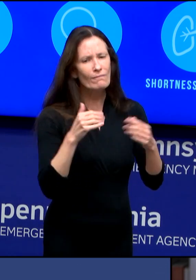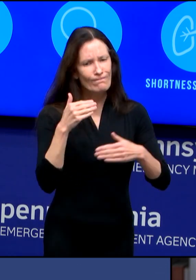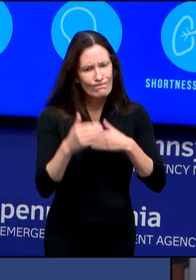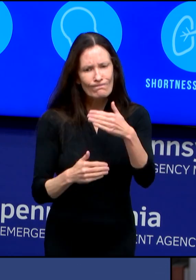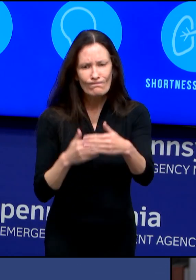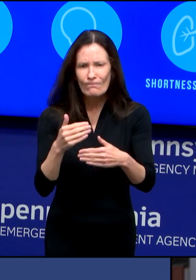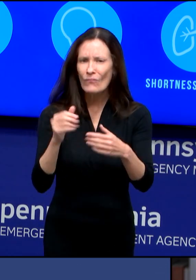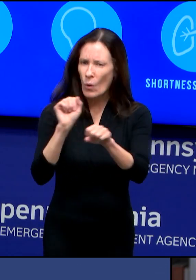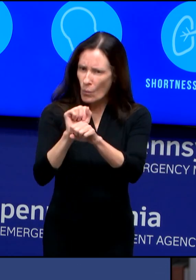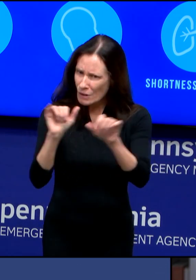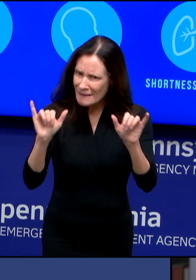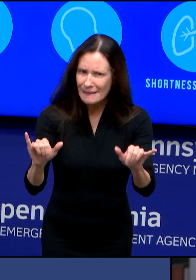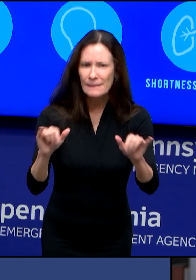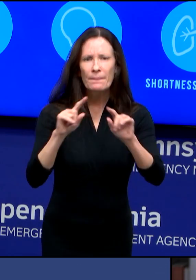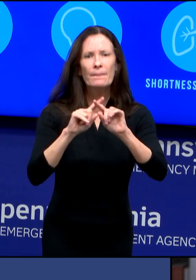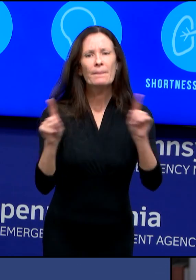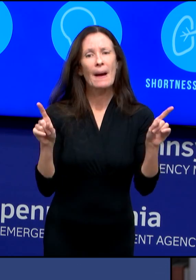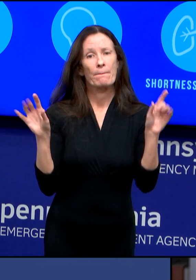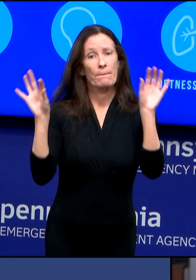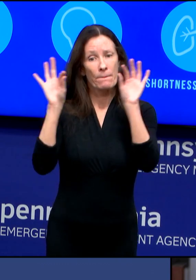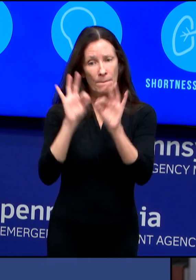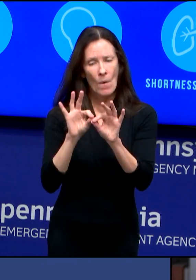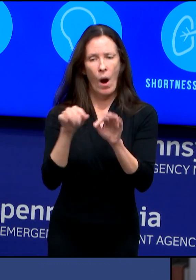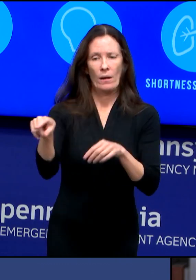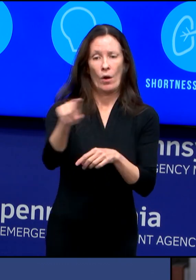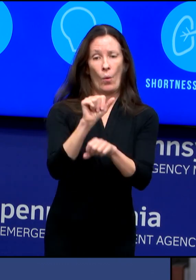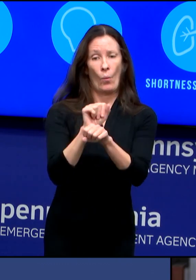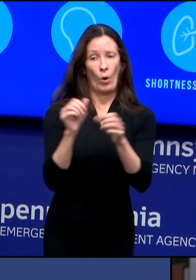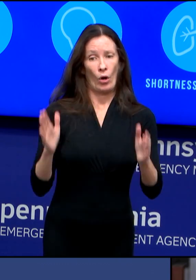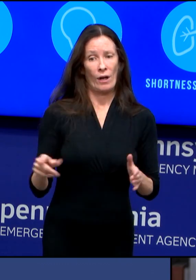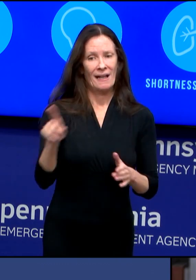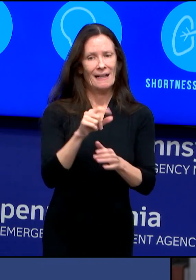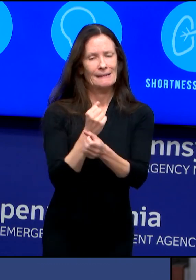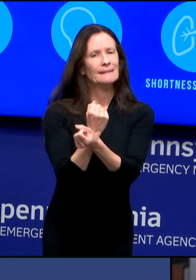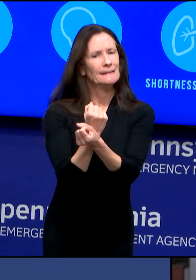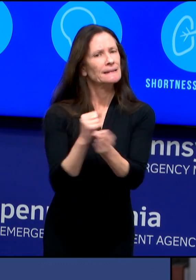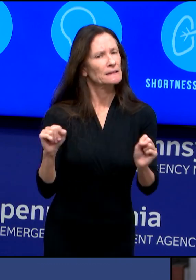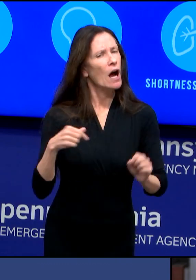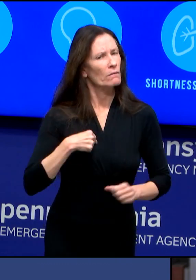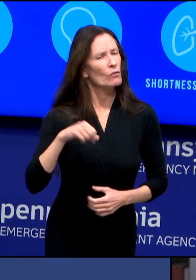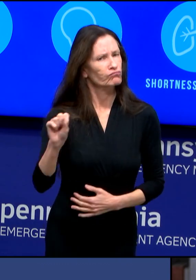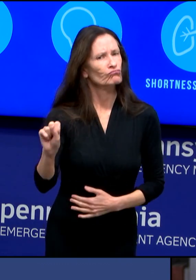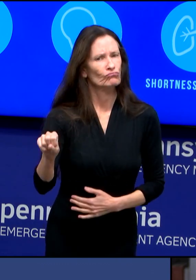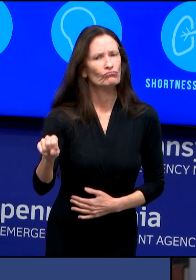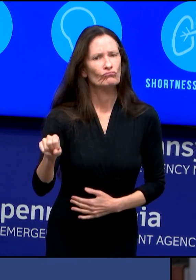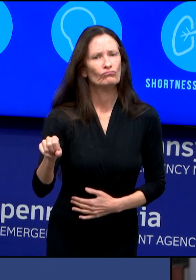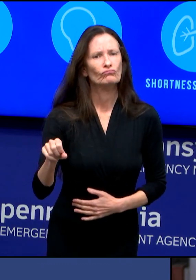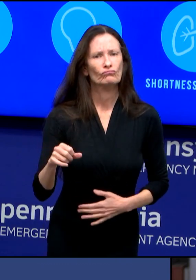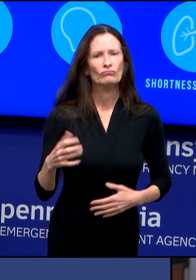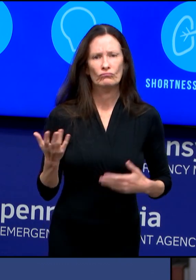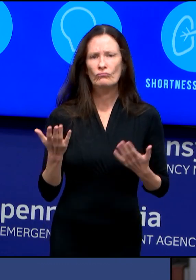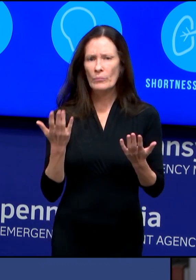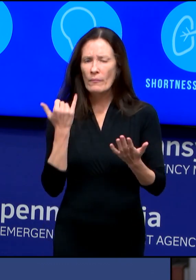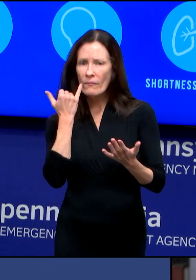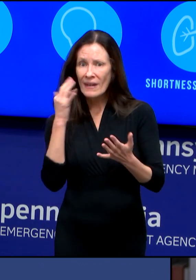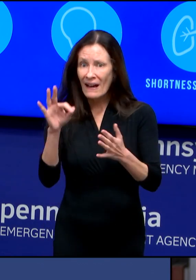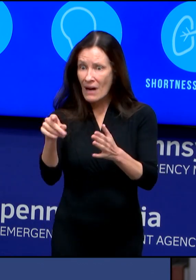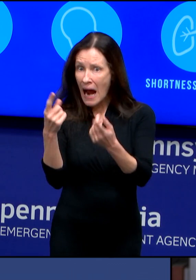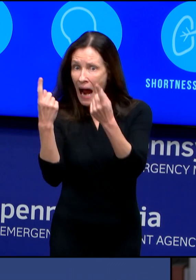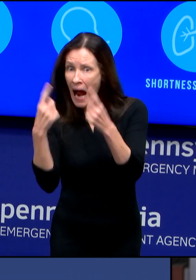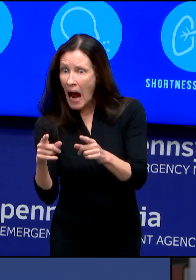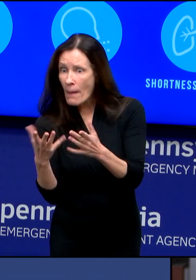safe. So, if there's something that isn't being done, then we will address that. I'm not aware of the Shipoke situation,